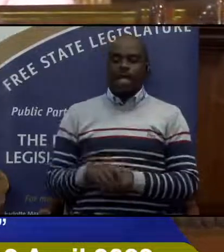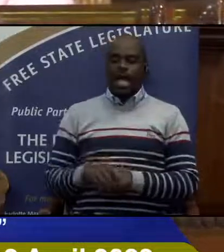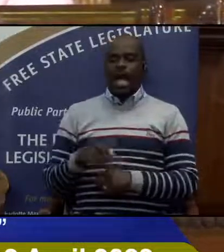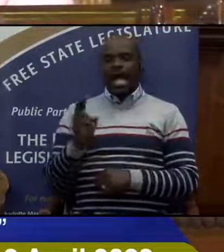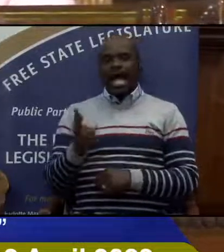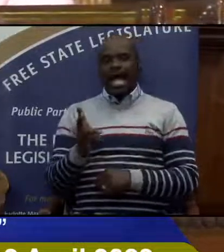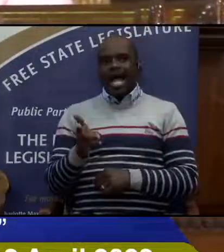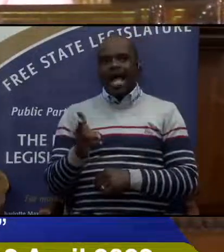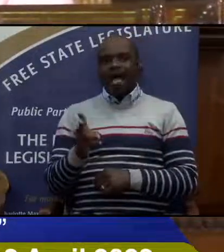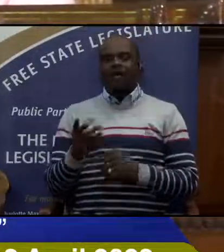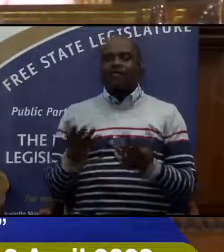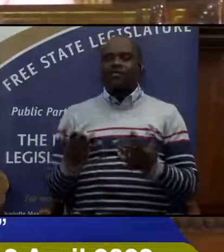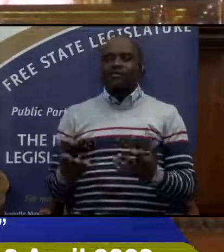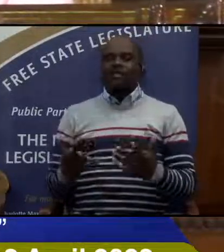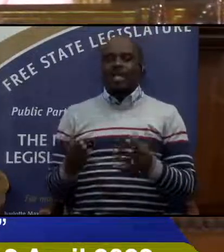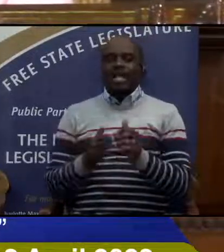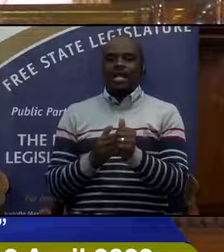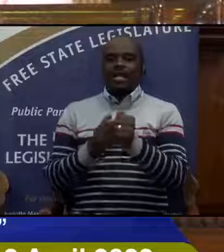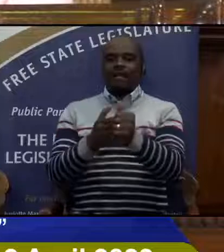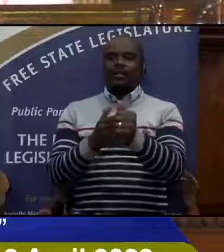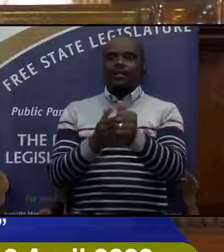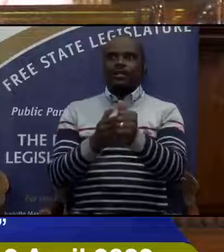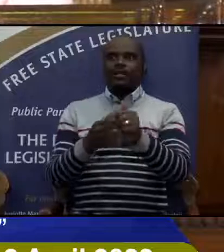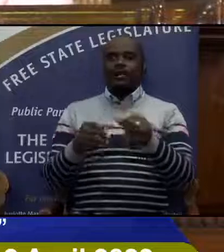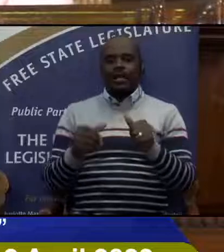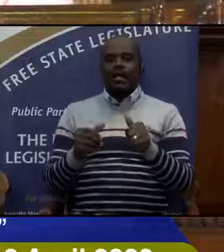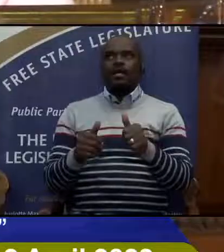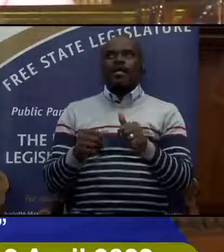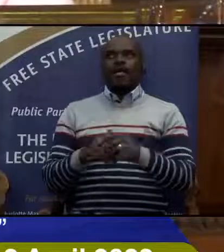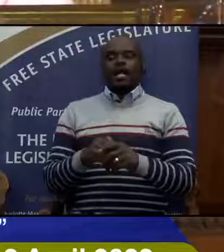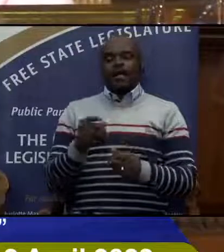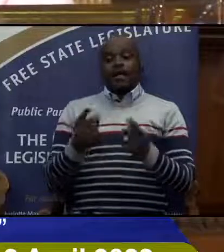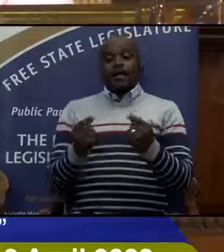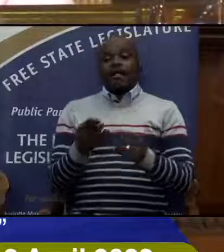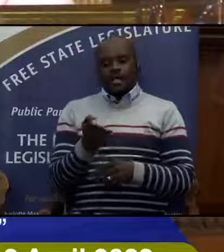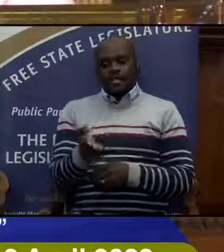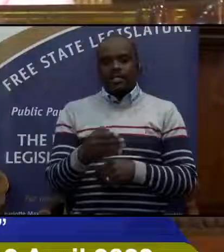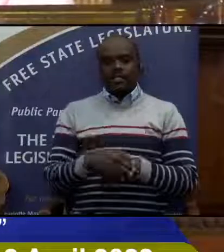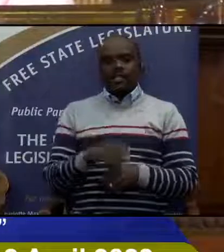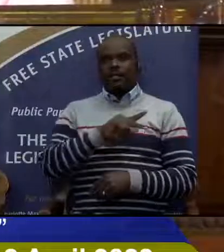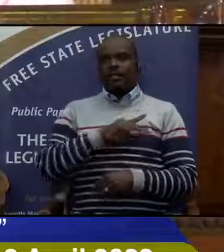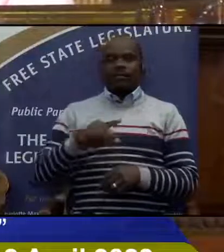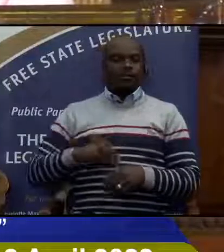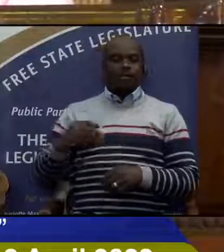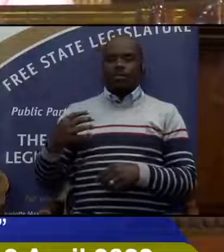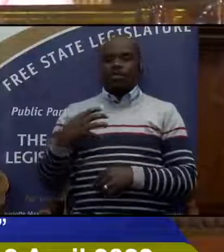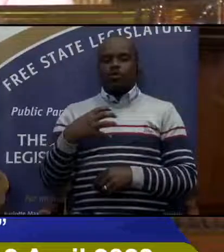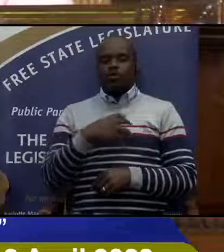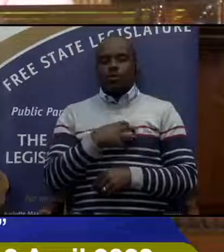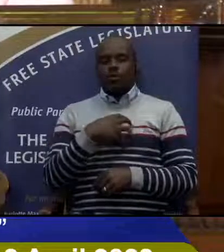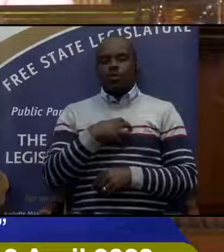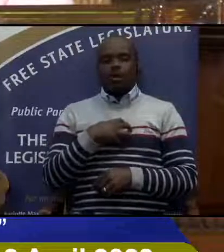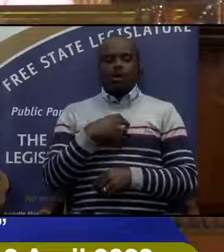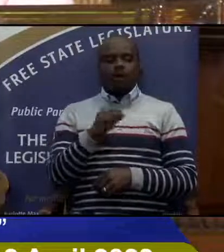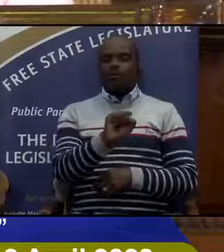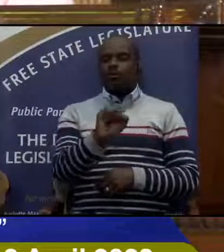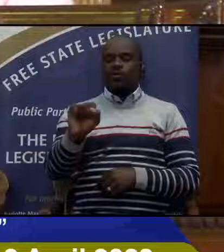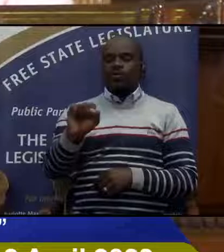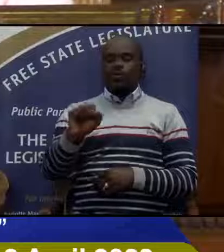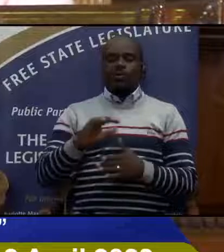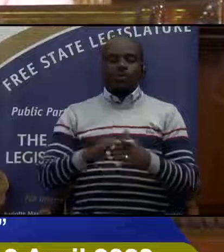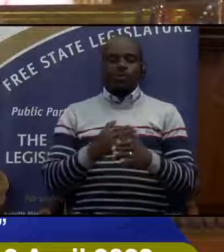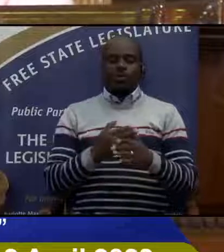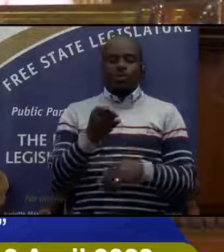caring leader who can do that. Premier, we are so proud of you because this will be the first in the